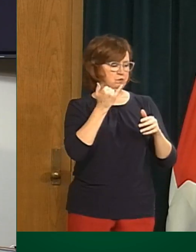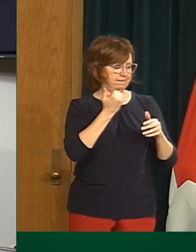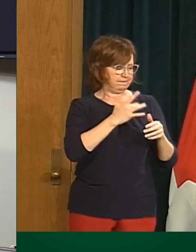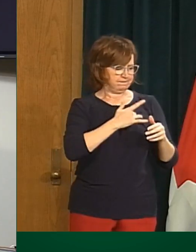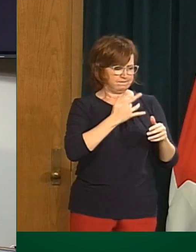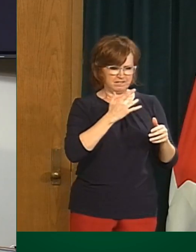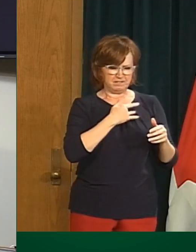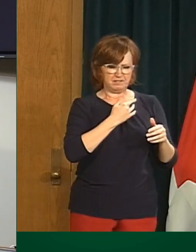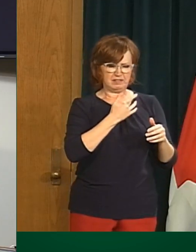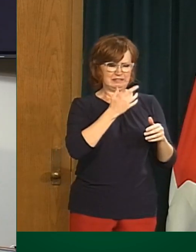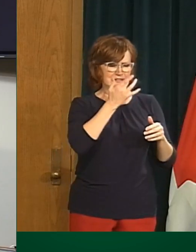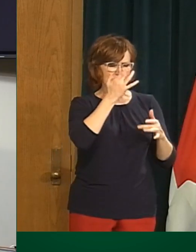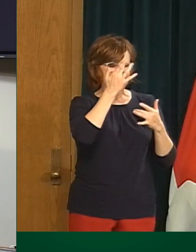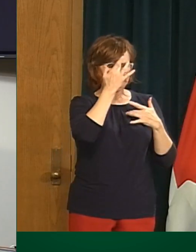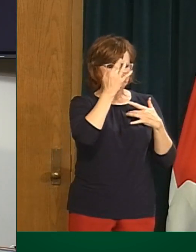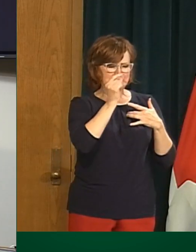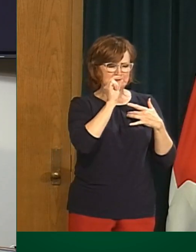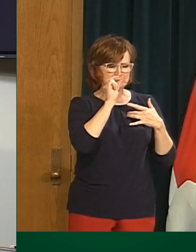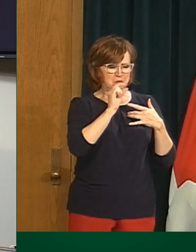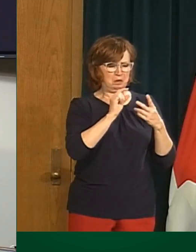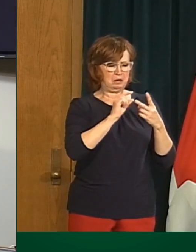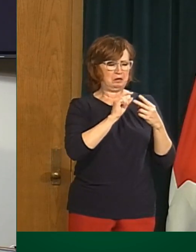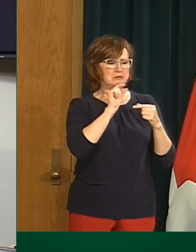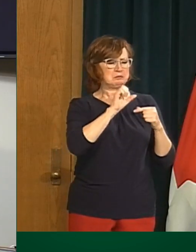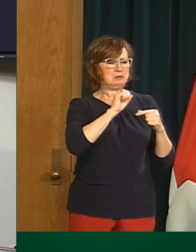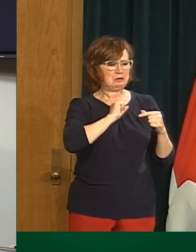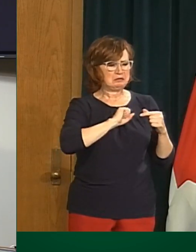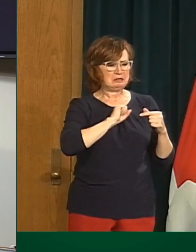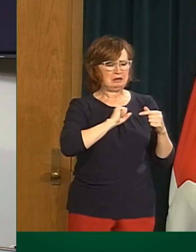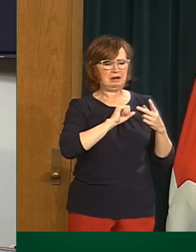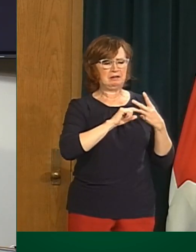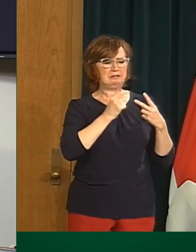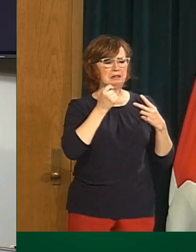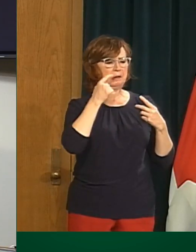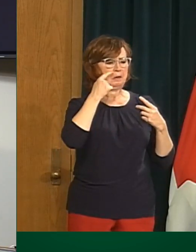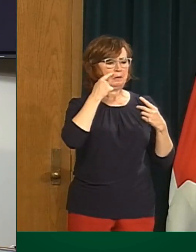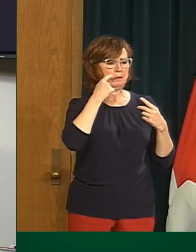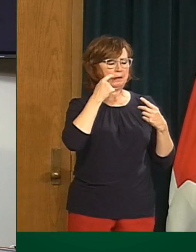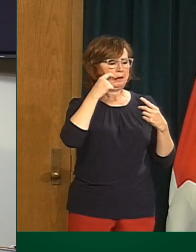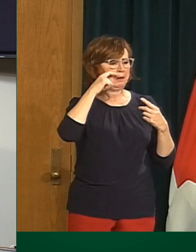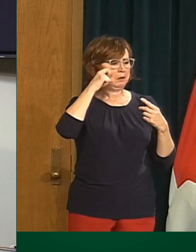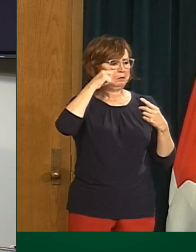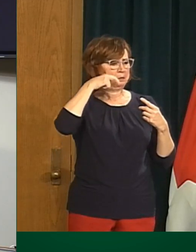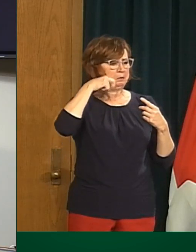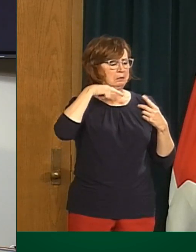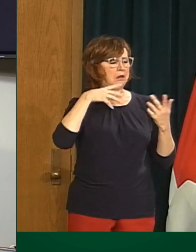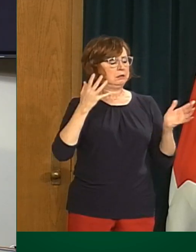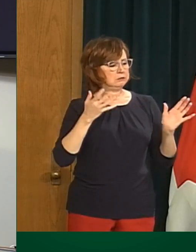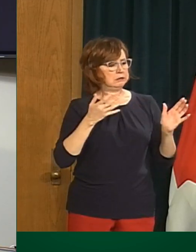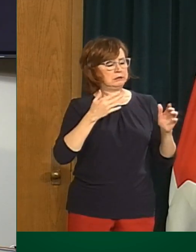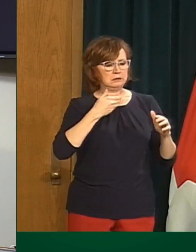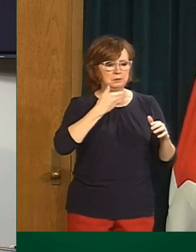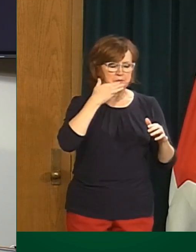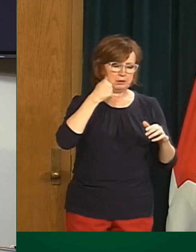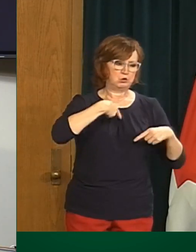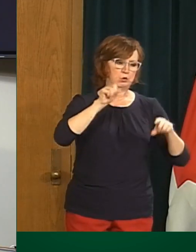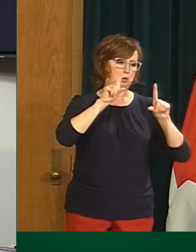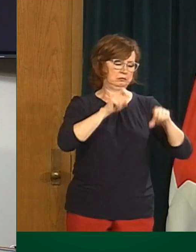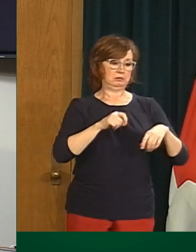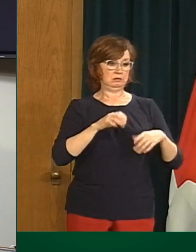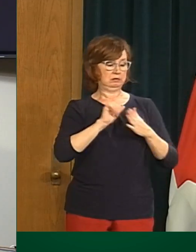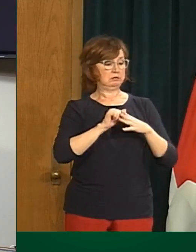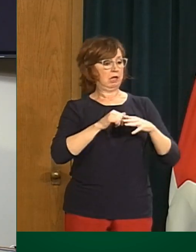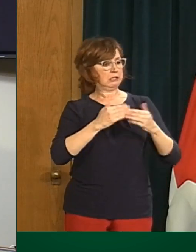call for testing. The testing is really, the process itself is very easy, and we